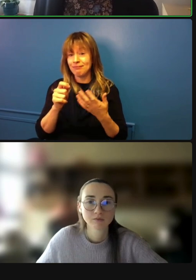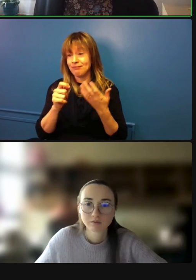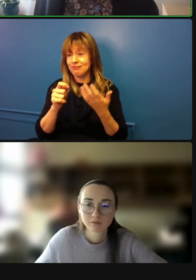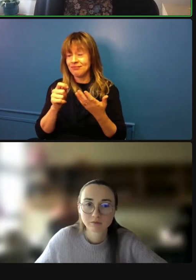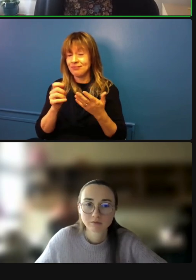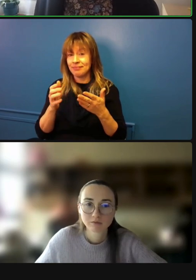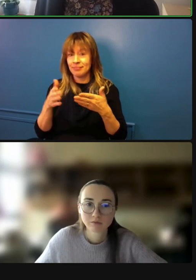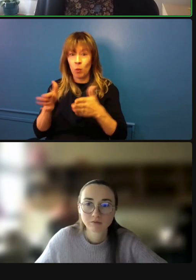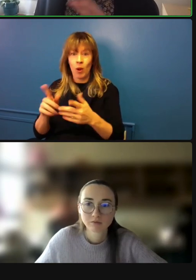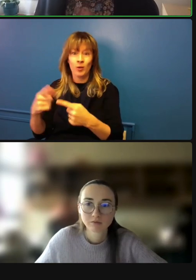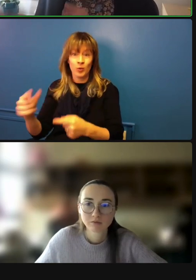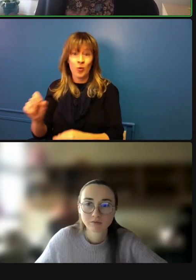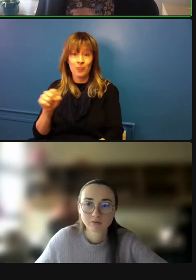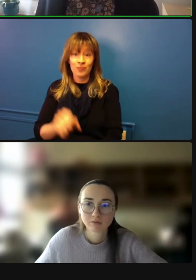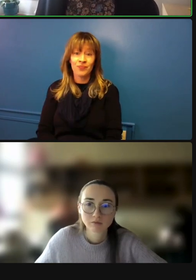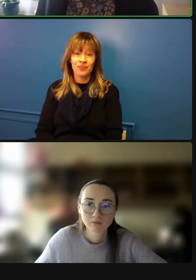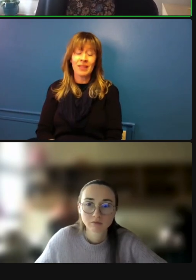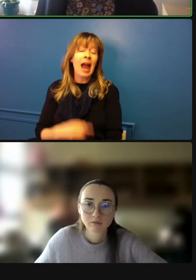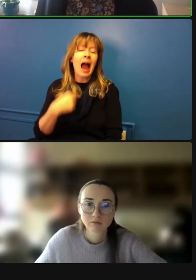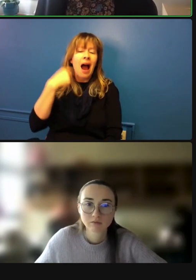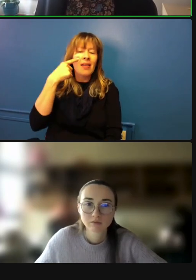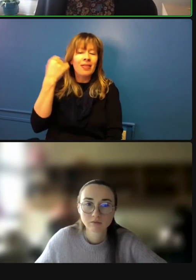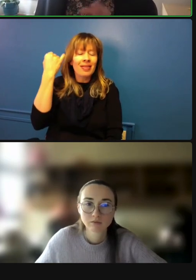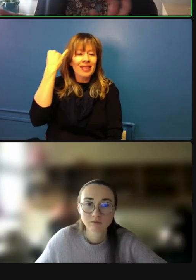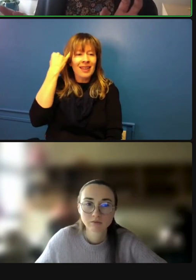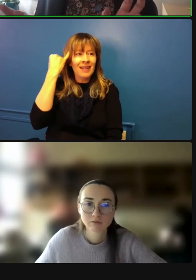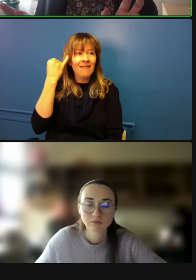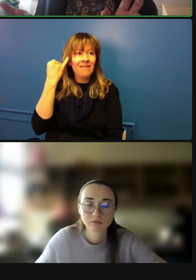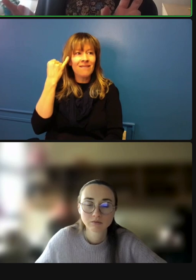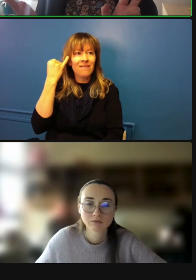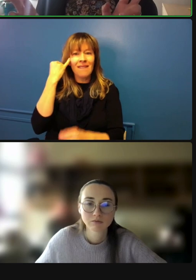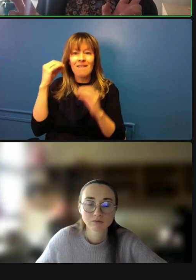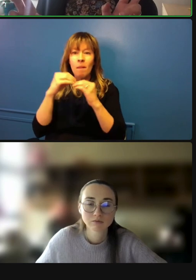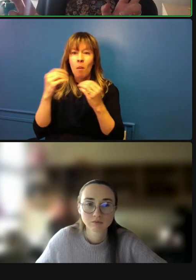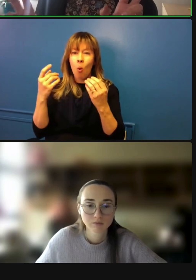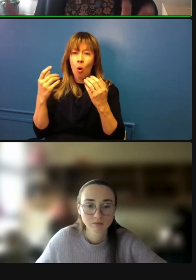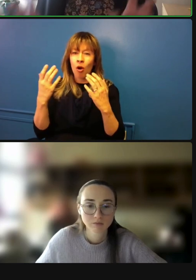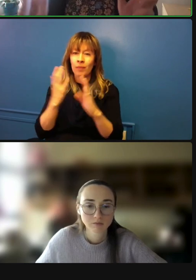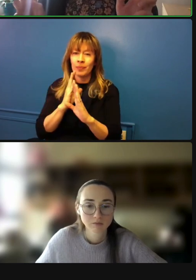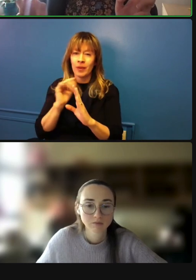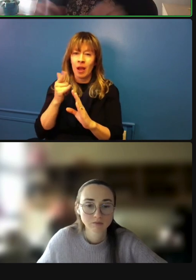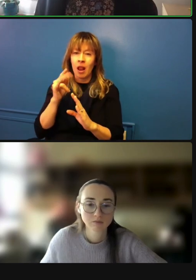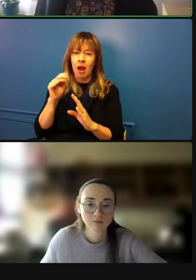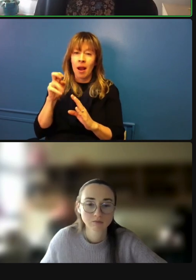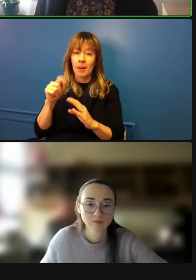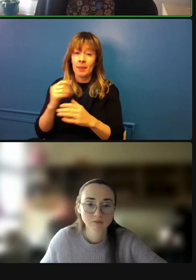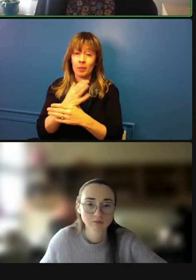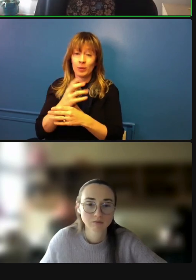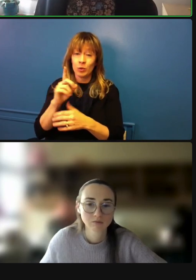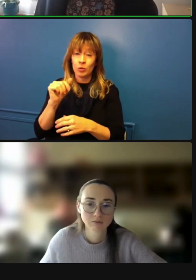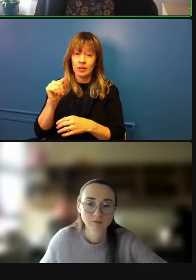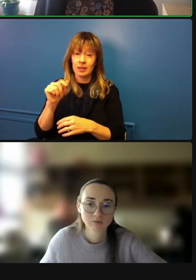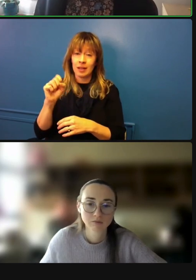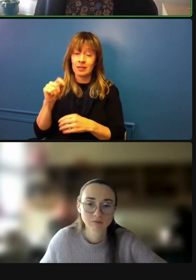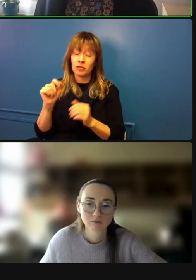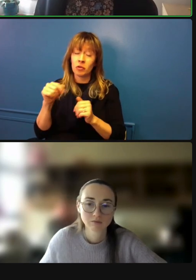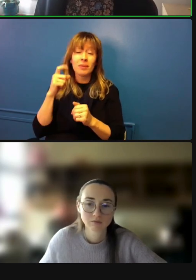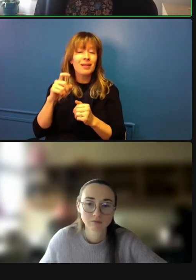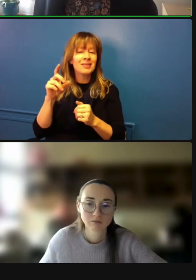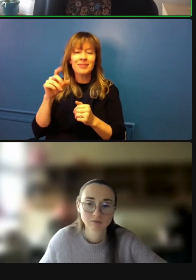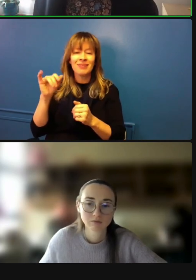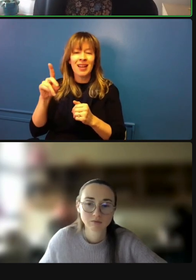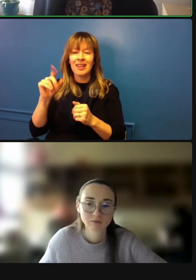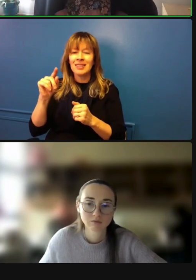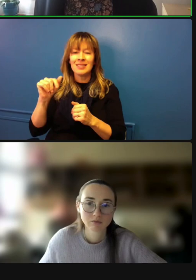direction. And I think that if there was more alignment between the data sets, because the model does extract away from the very low level